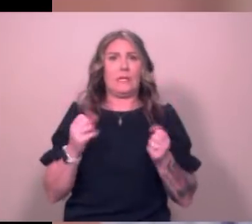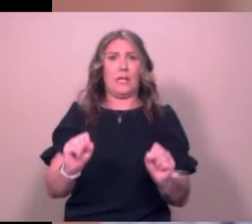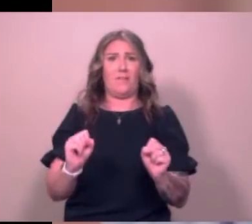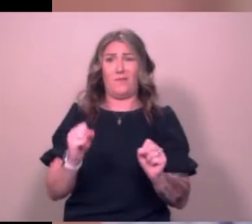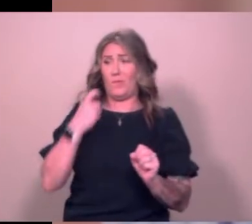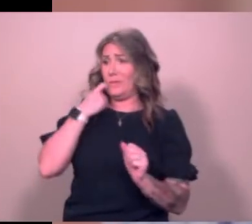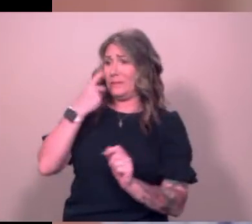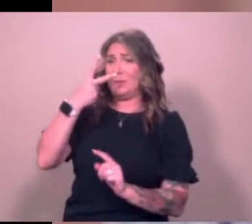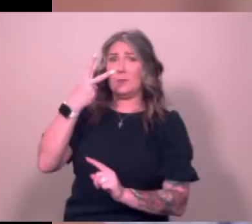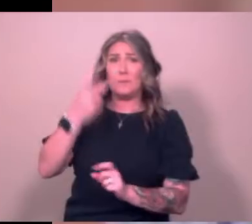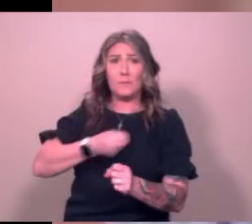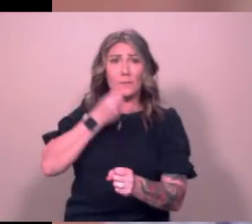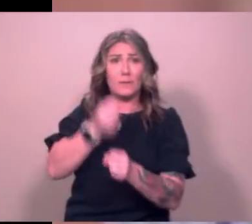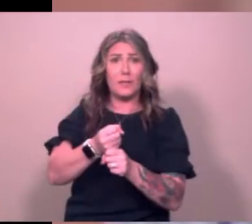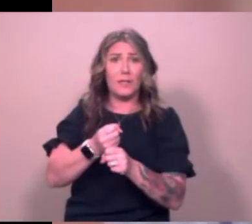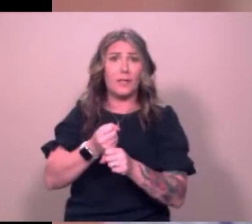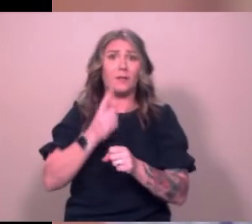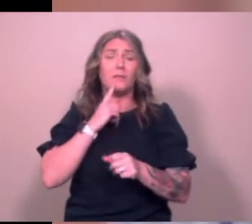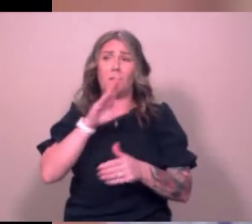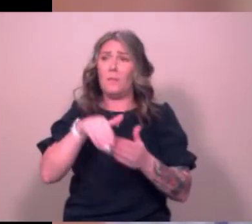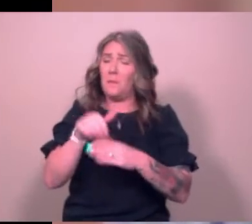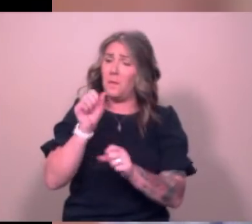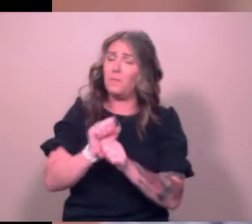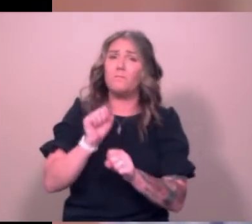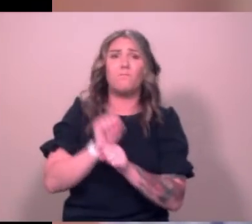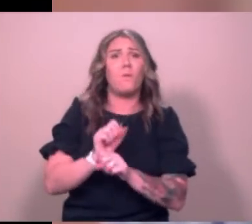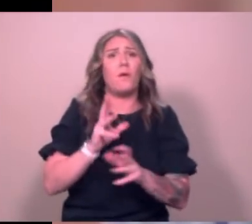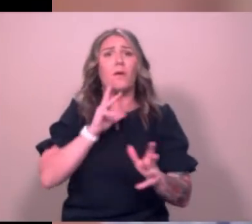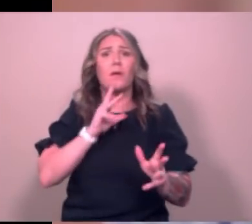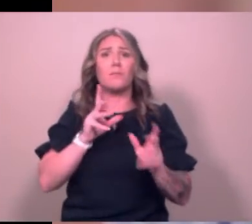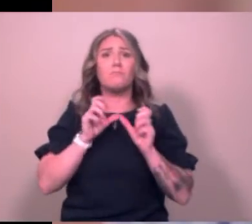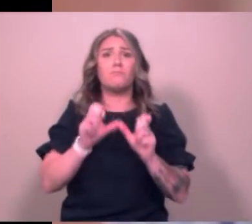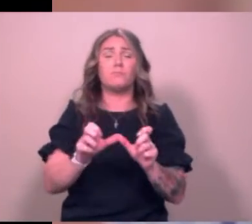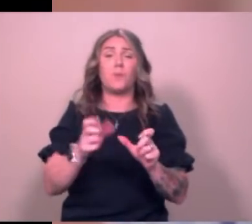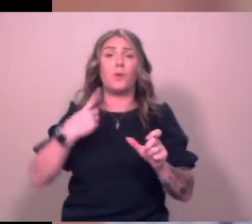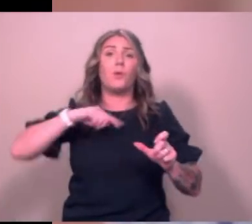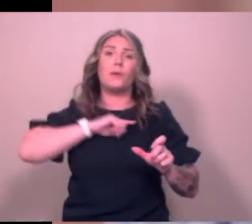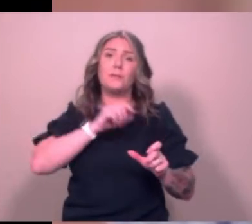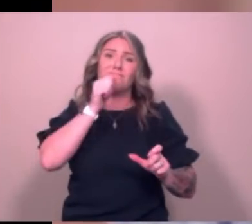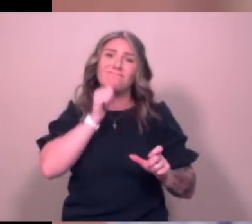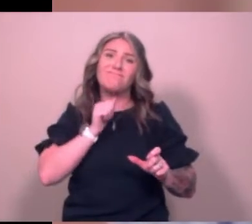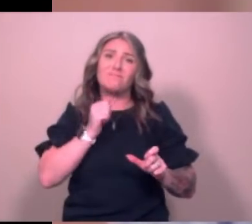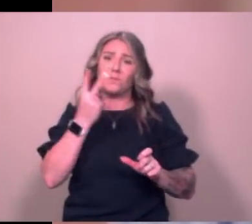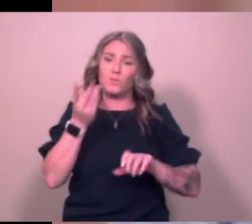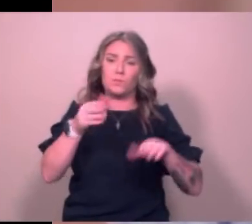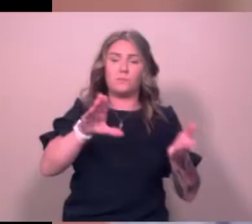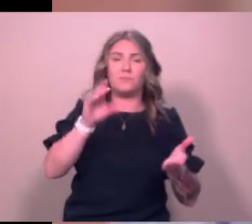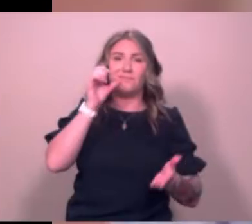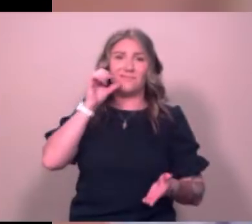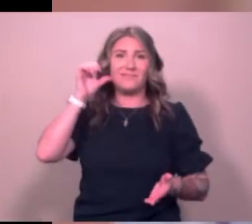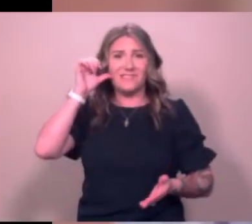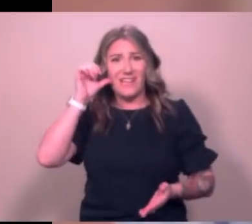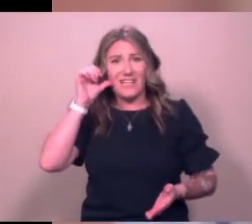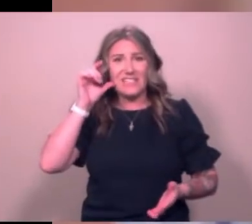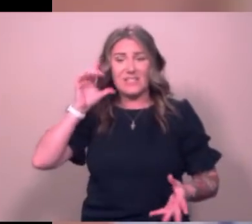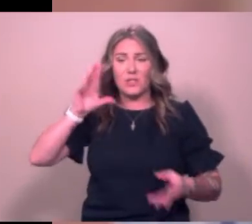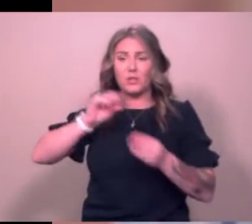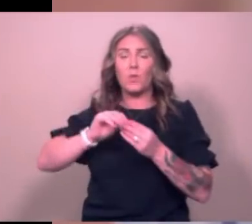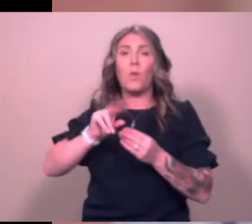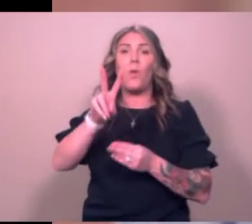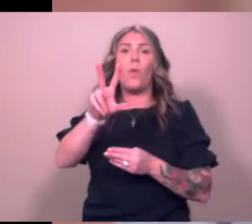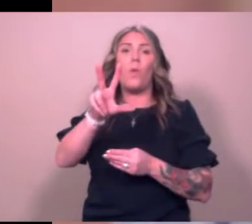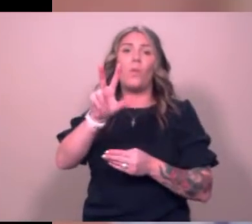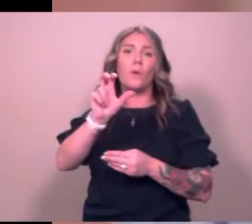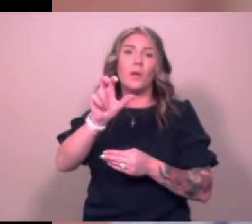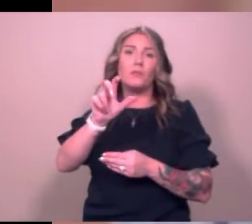that monumental and work continues. We did suffer 2 deaths yesterday and have had a total of